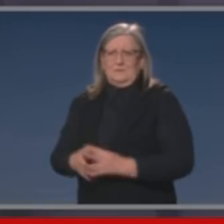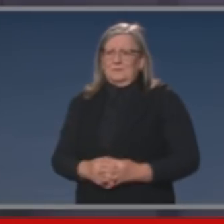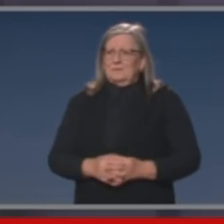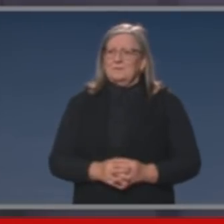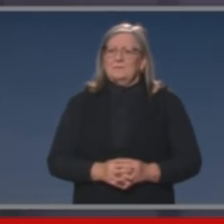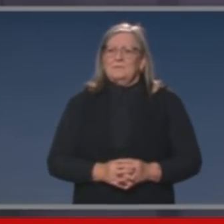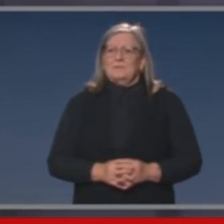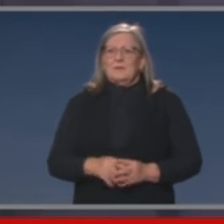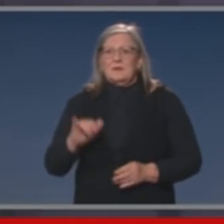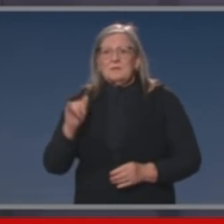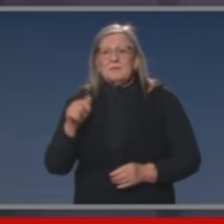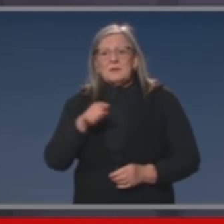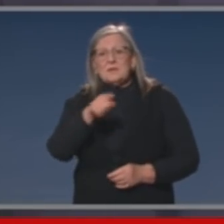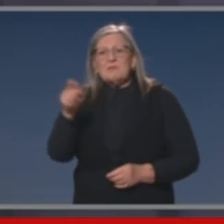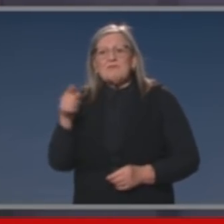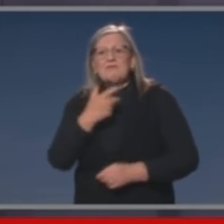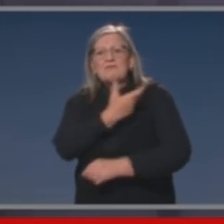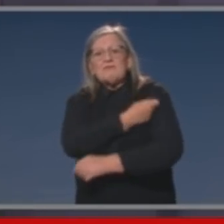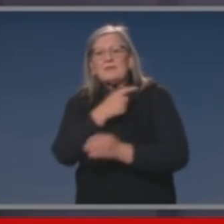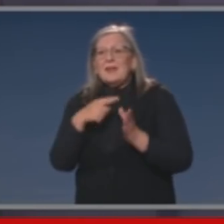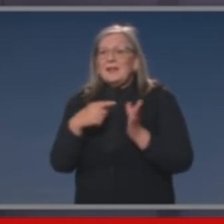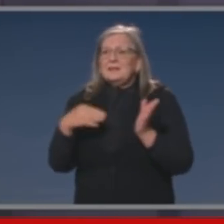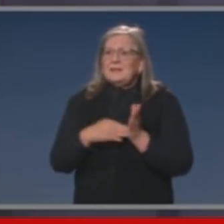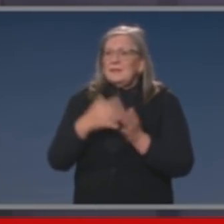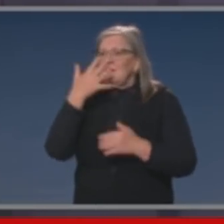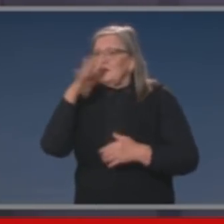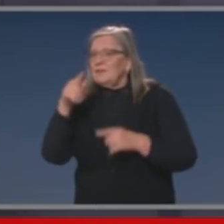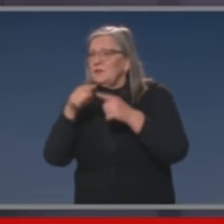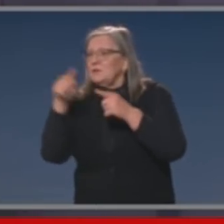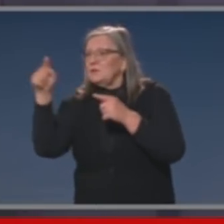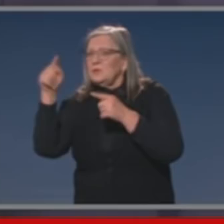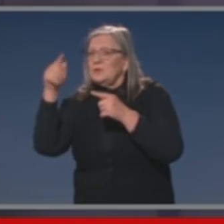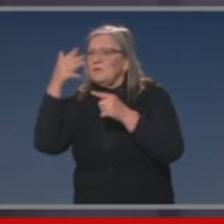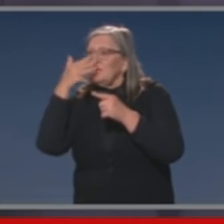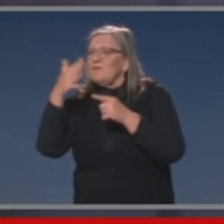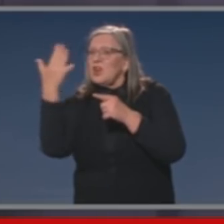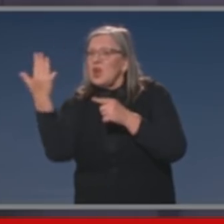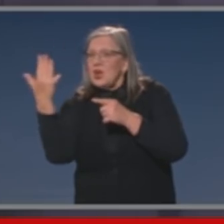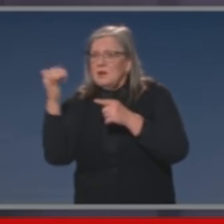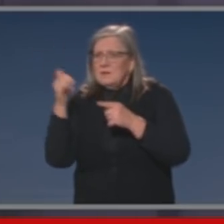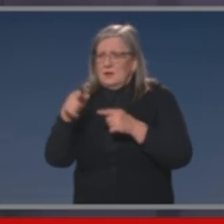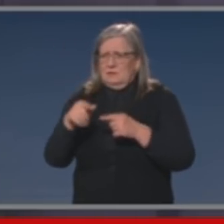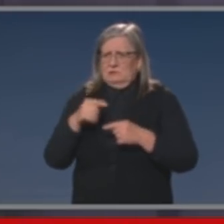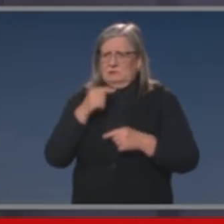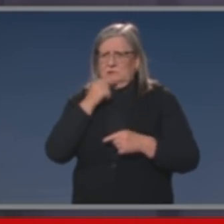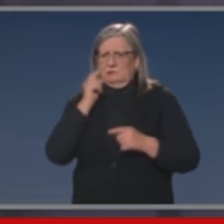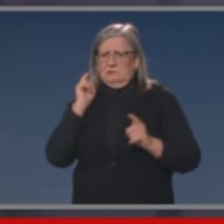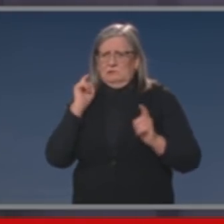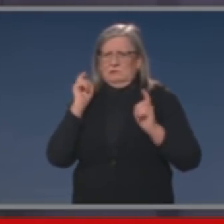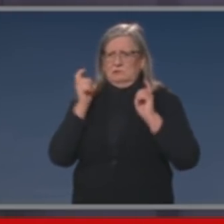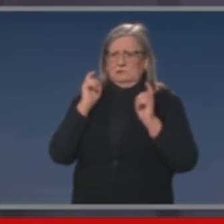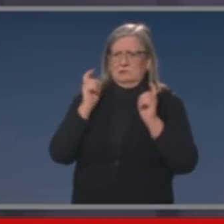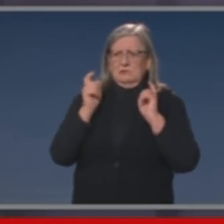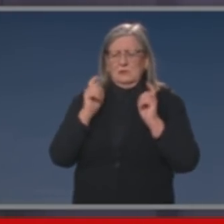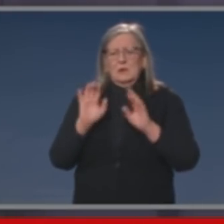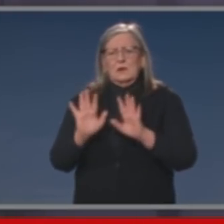past month who are in that age group, 50 to 59, I can imagine that this news could cause concern. Remember, this remains